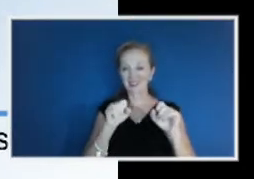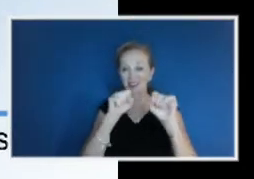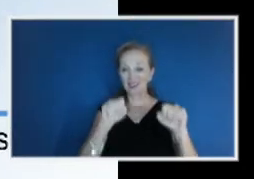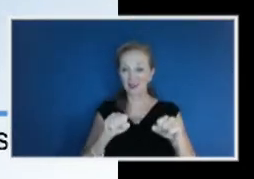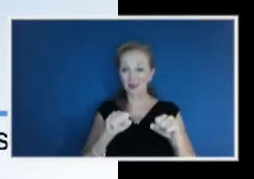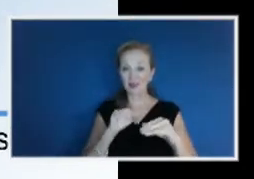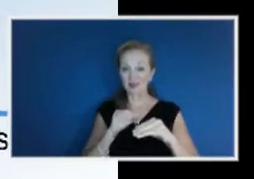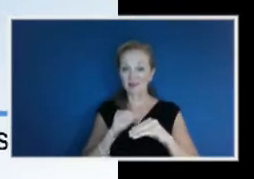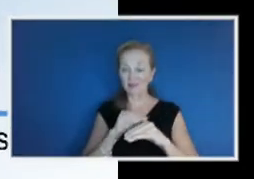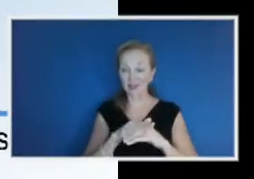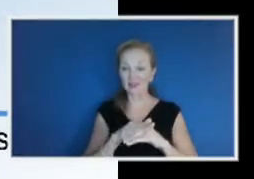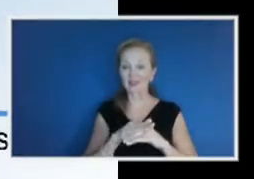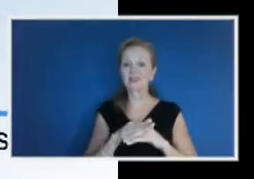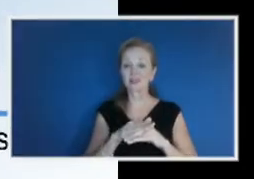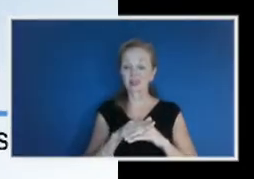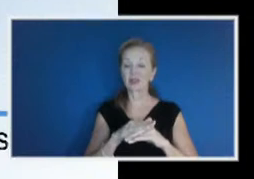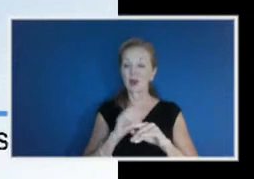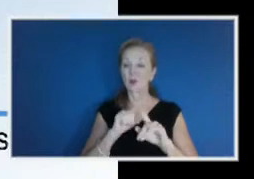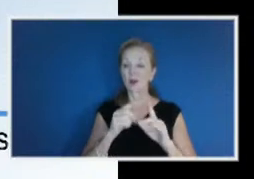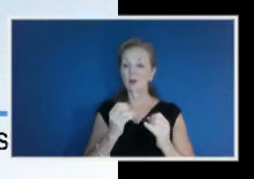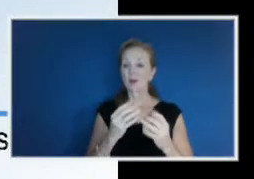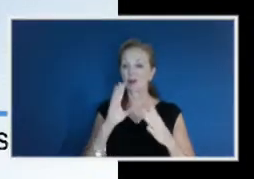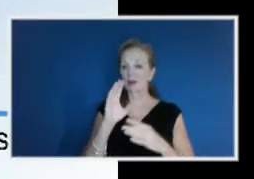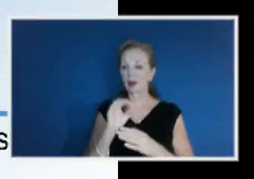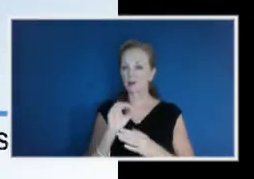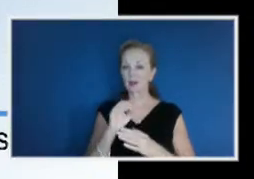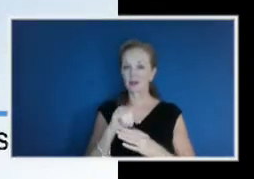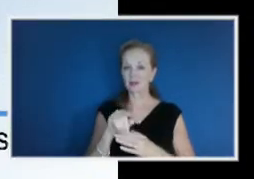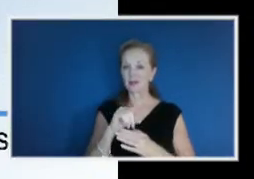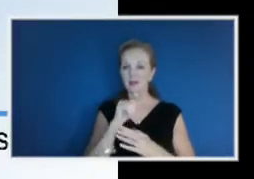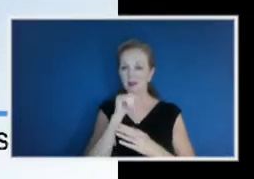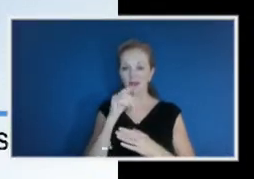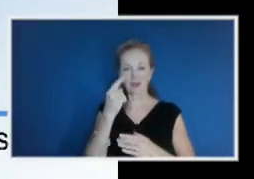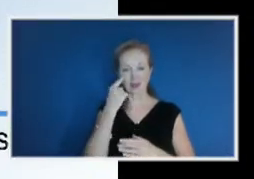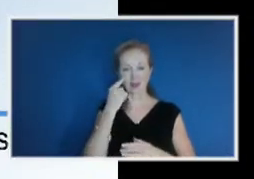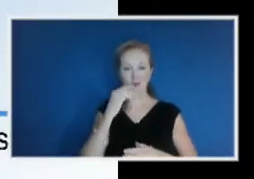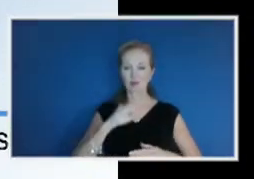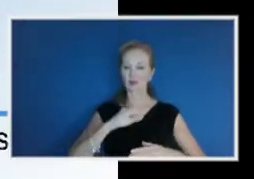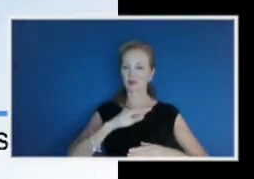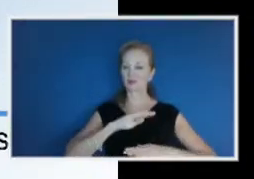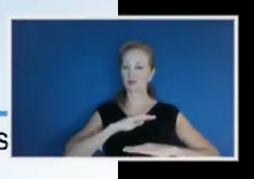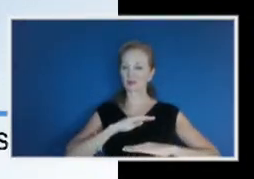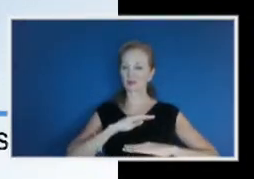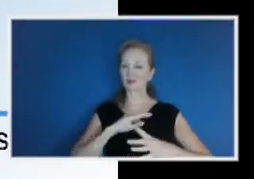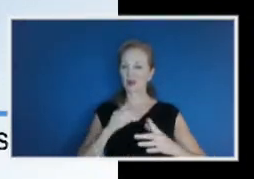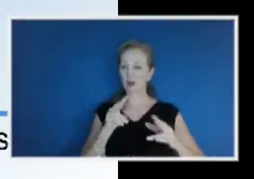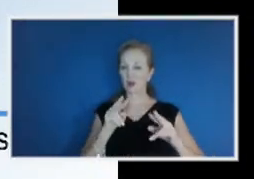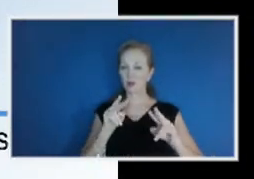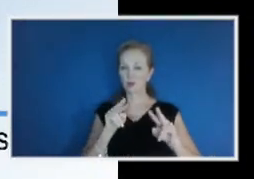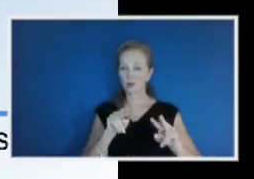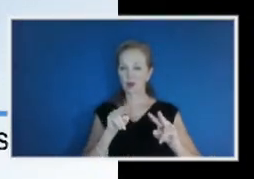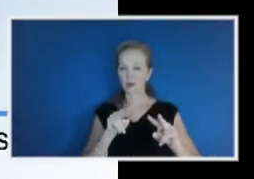effective, but many of the firms complained that they didn't think there was sufficient monitoring of contract commitments during